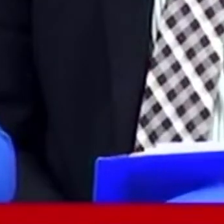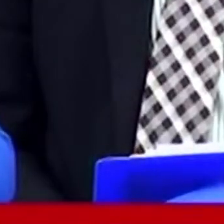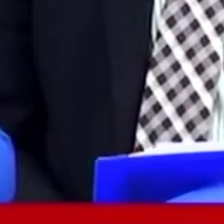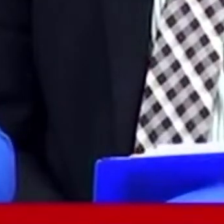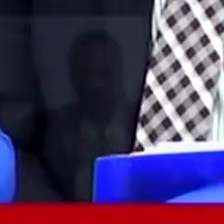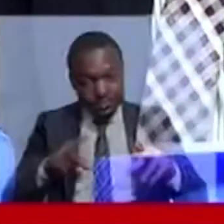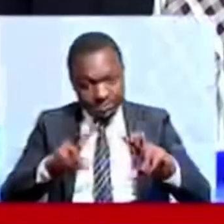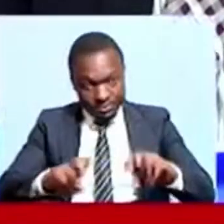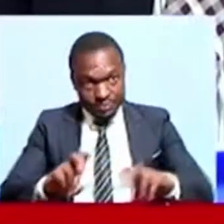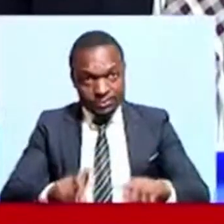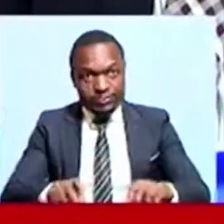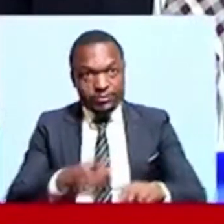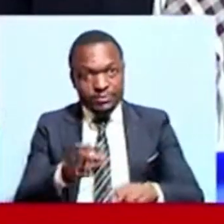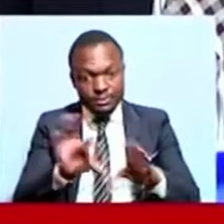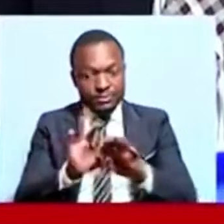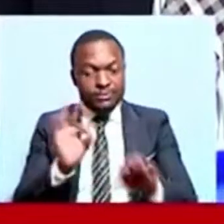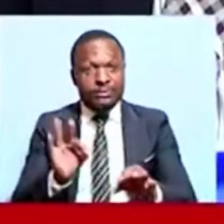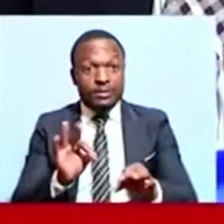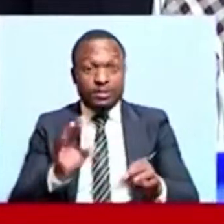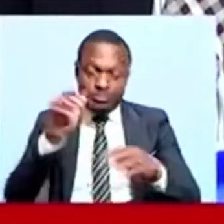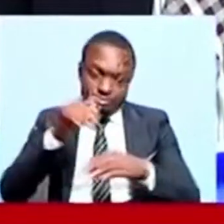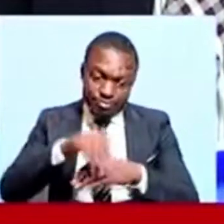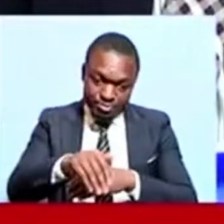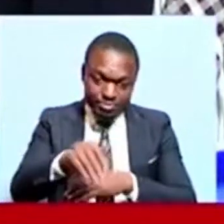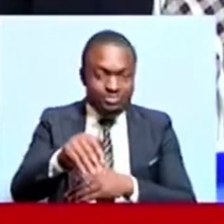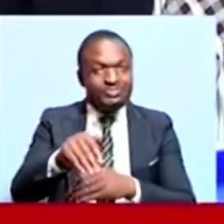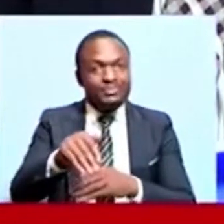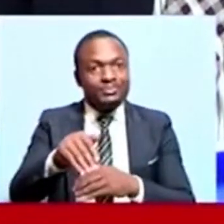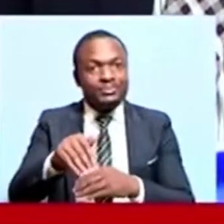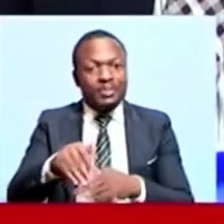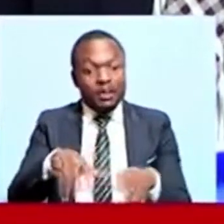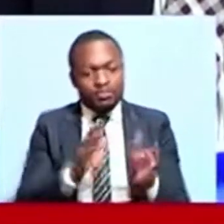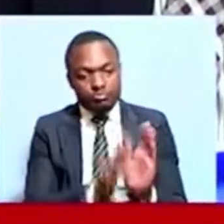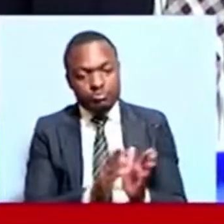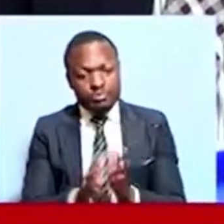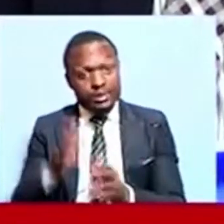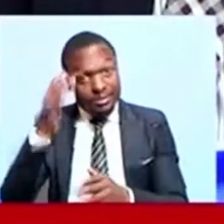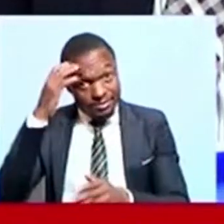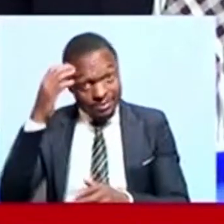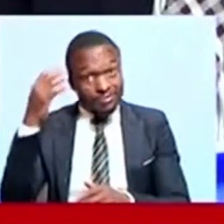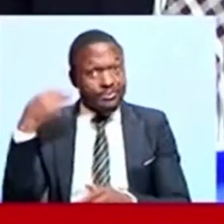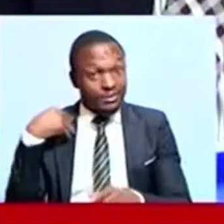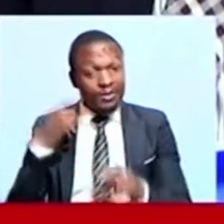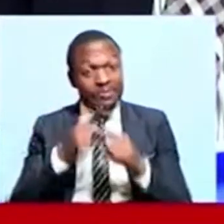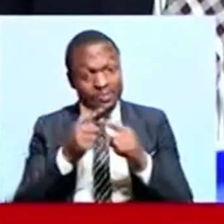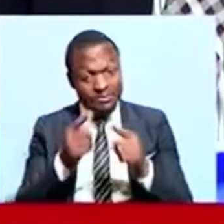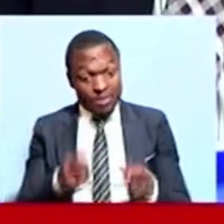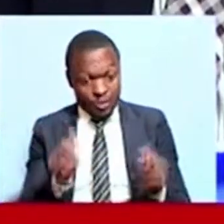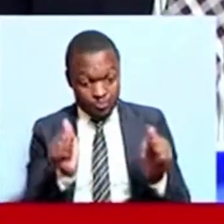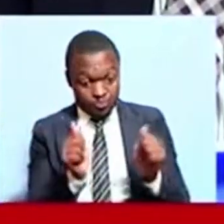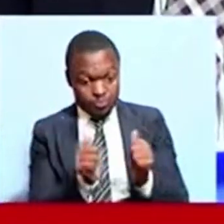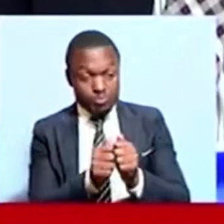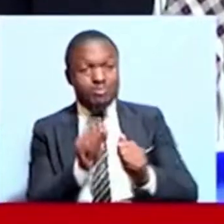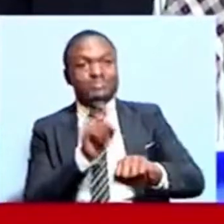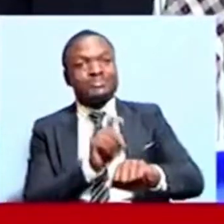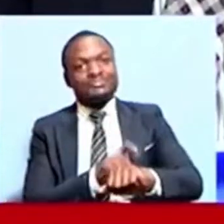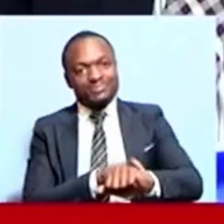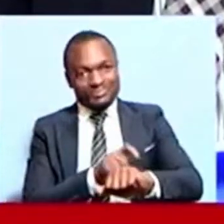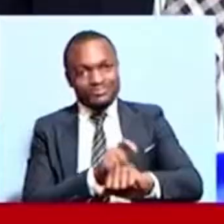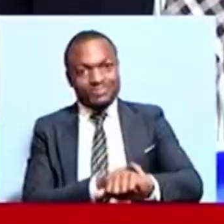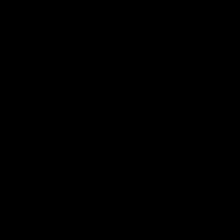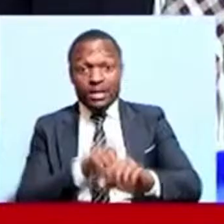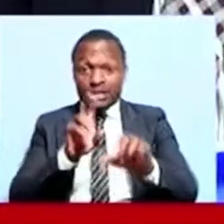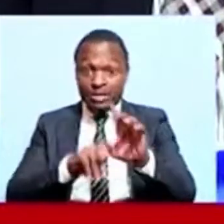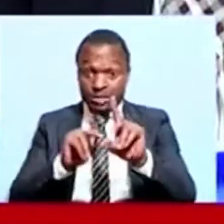on where they could be found in terms of registry in the planning office. But then with time, and I'm sure Chair,